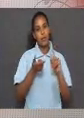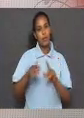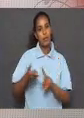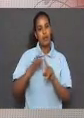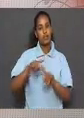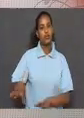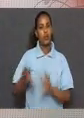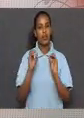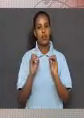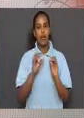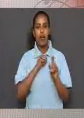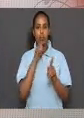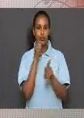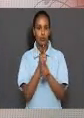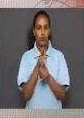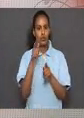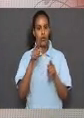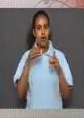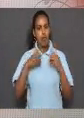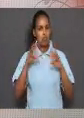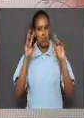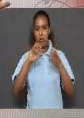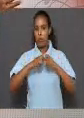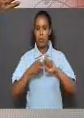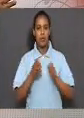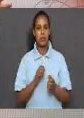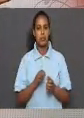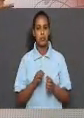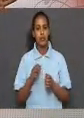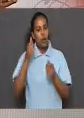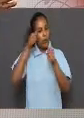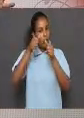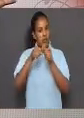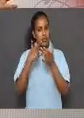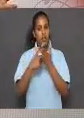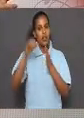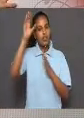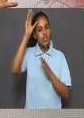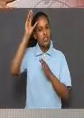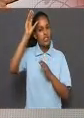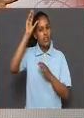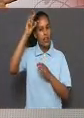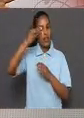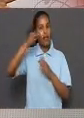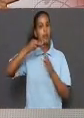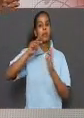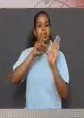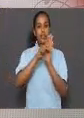Welcome back, students. I am sure that you had no trouble recalling Le Chatelier's